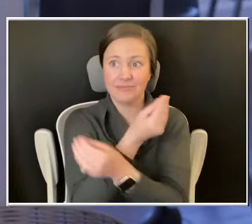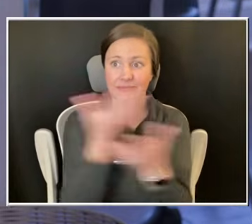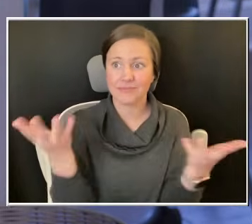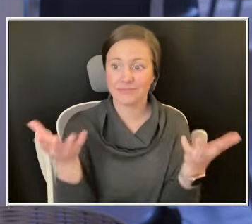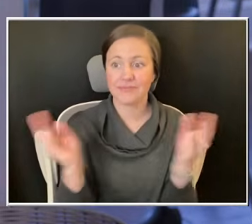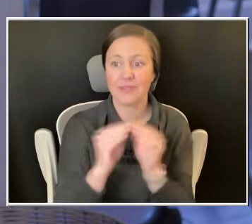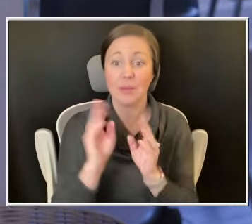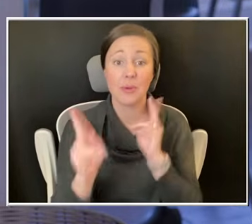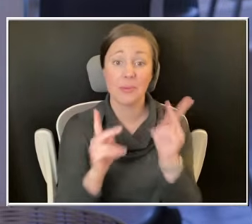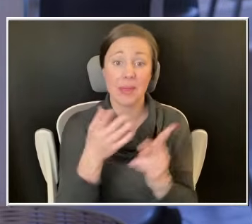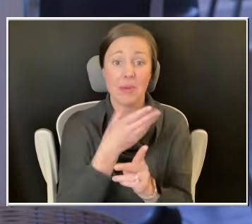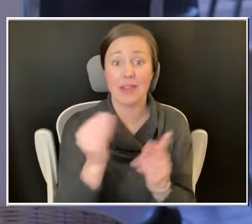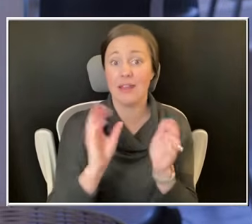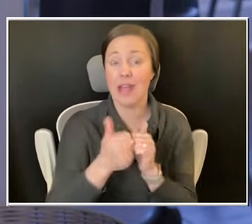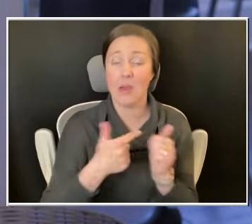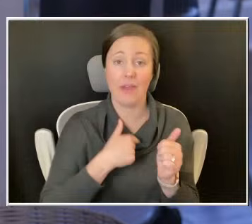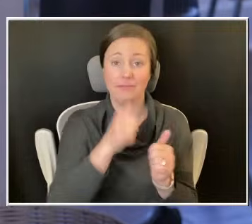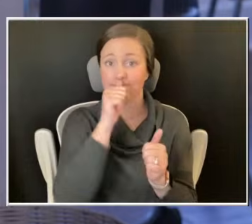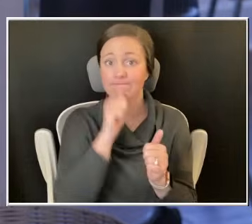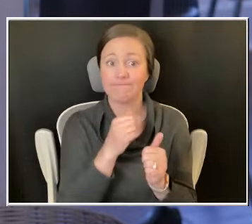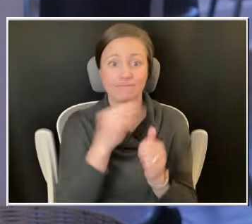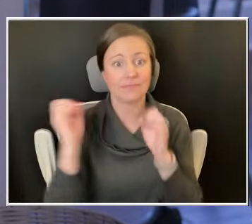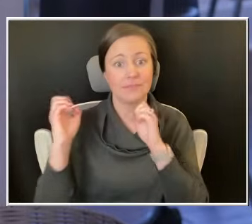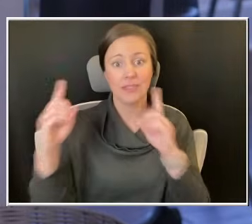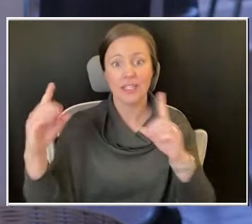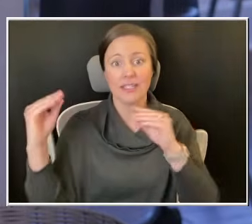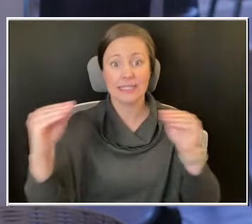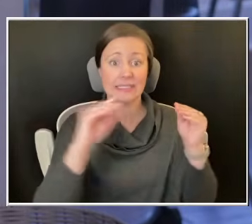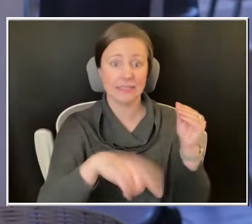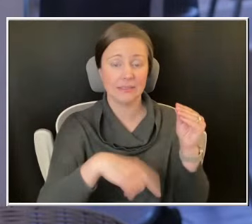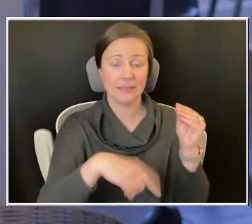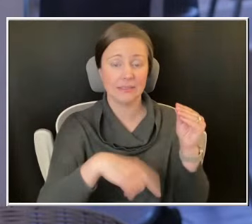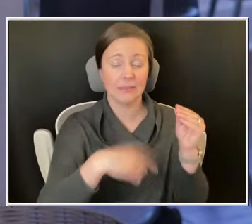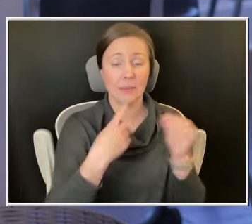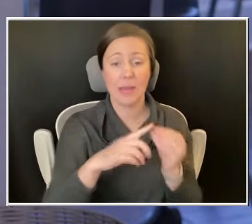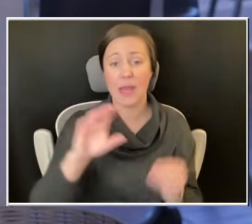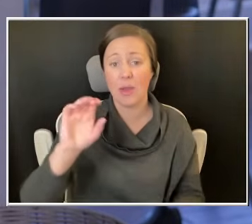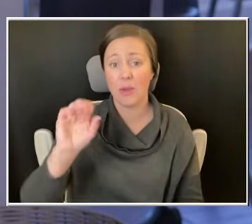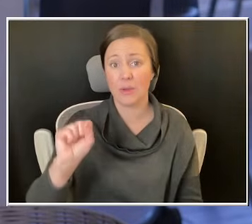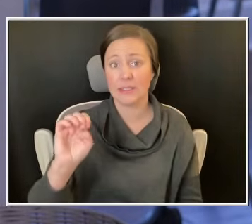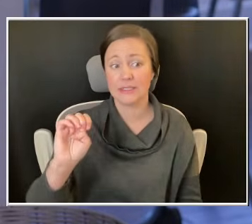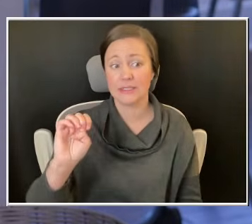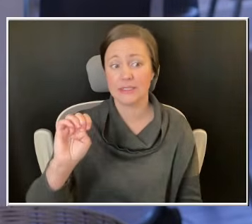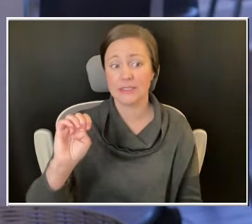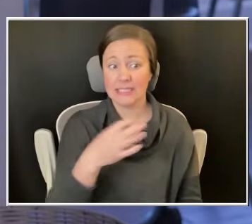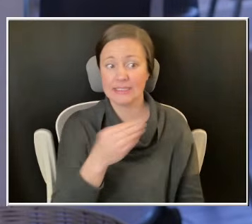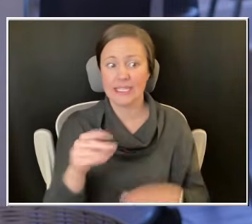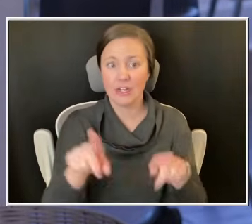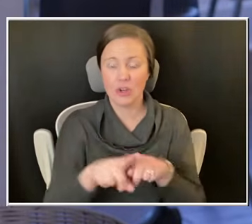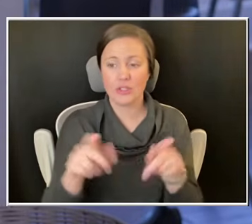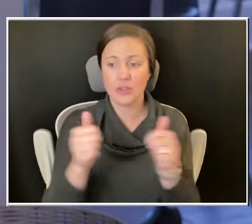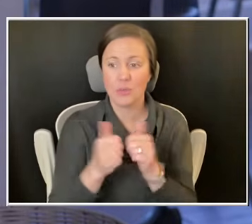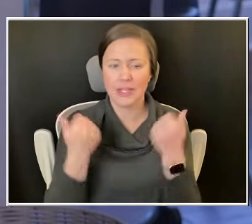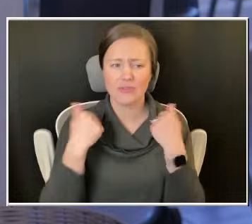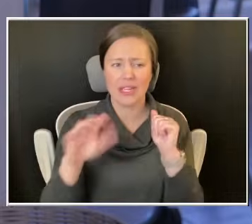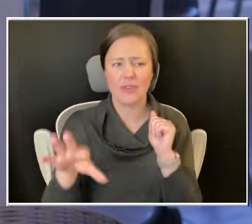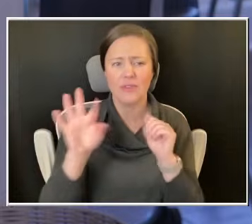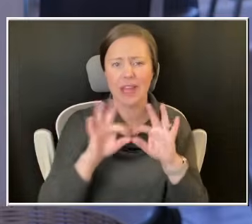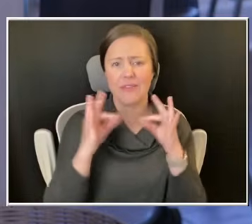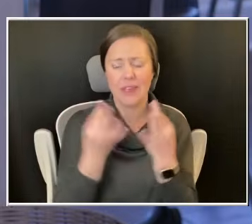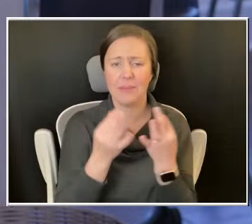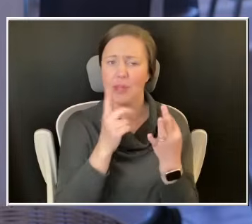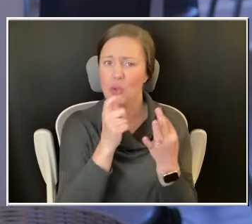gotten through it, and educate about sepsis, and then along with trying to find families who have gone through